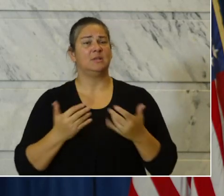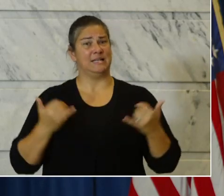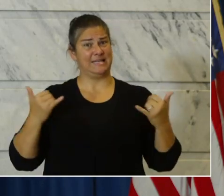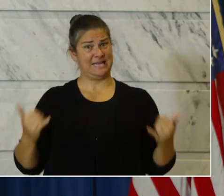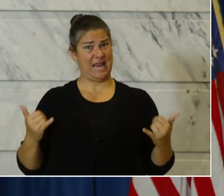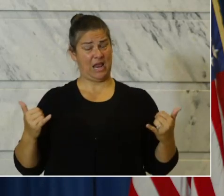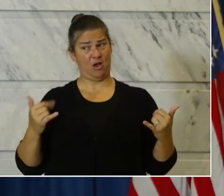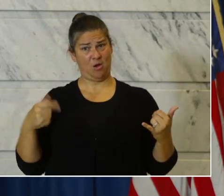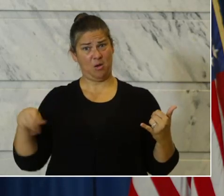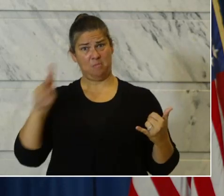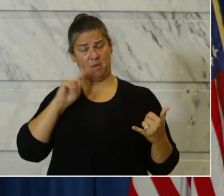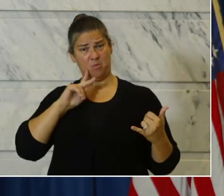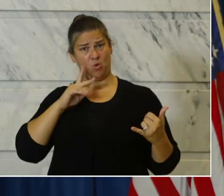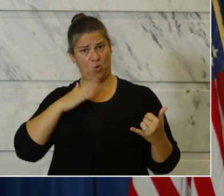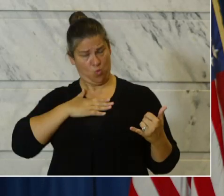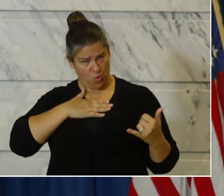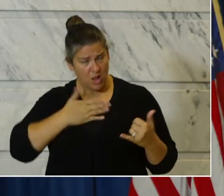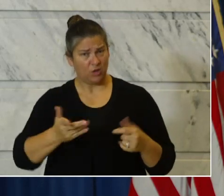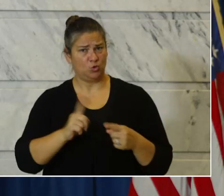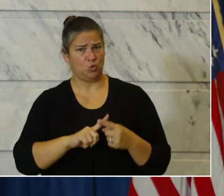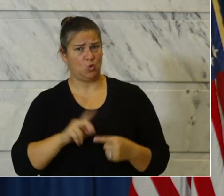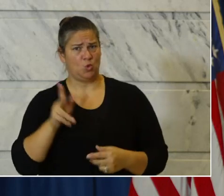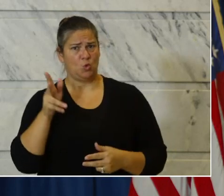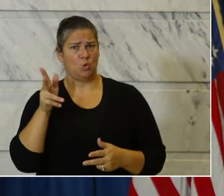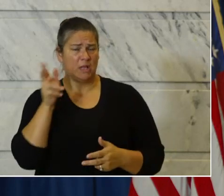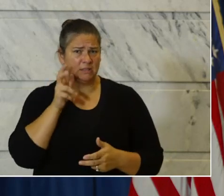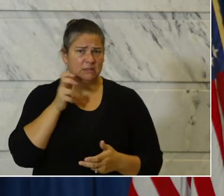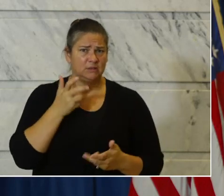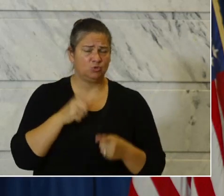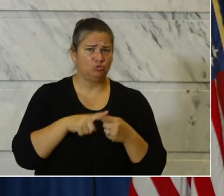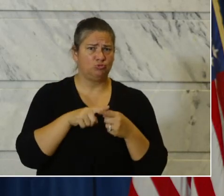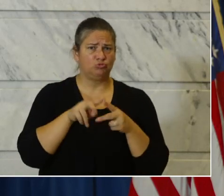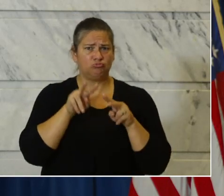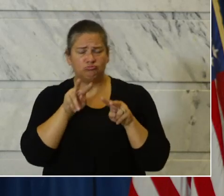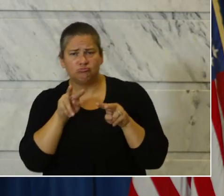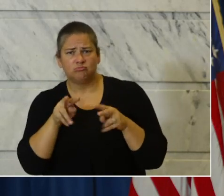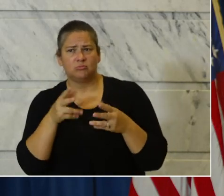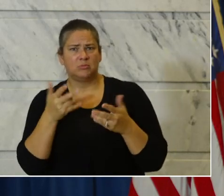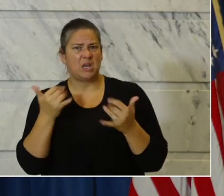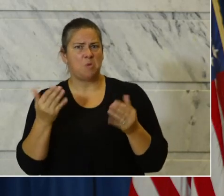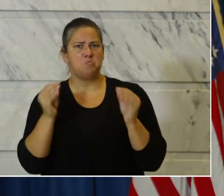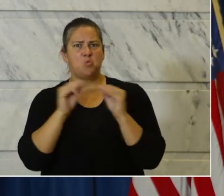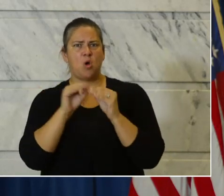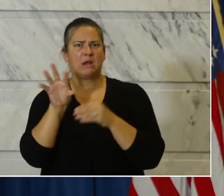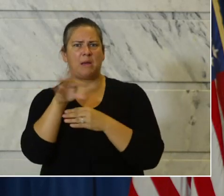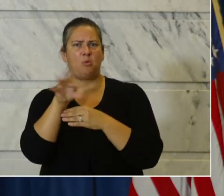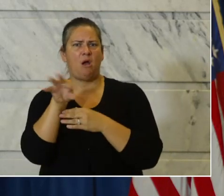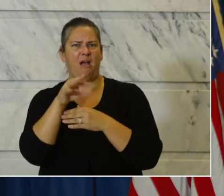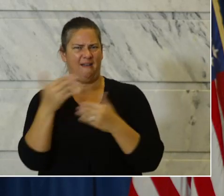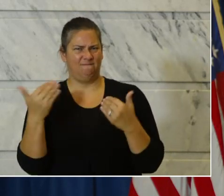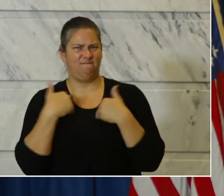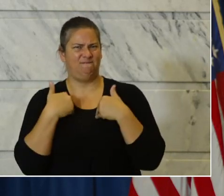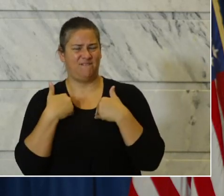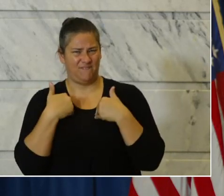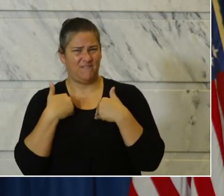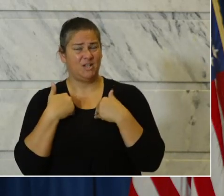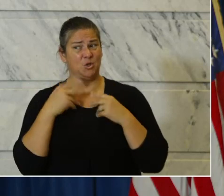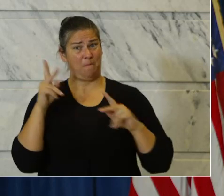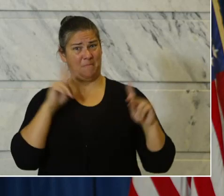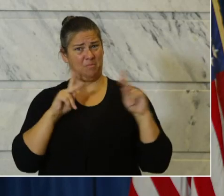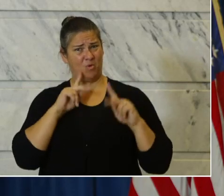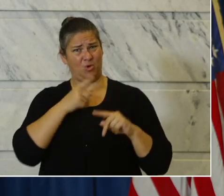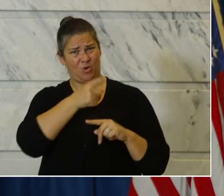there is more coverage, more cameras than ever before. And I think people have an opportunity to be